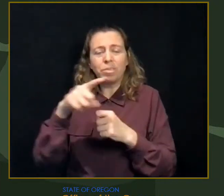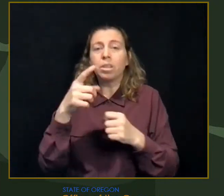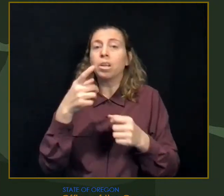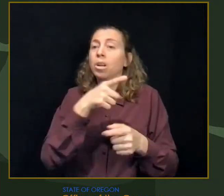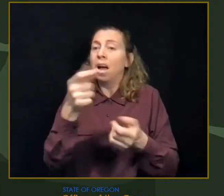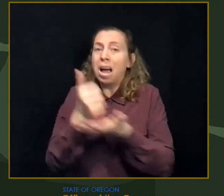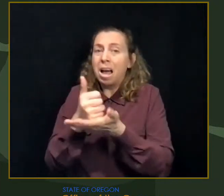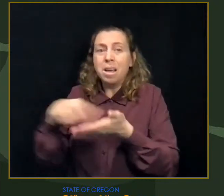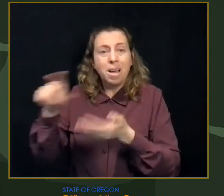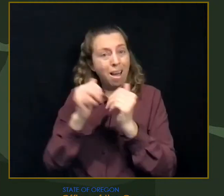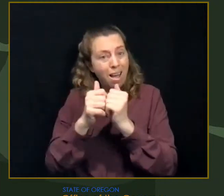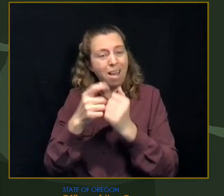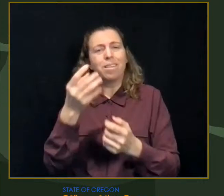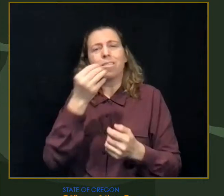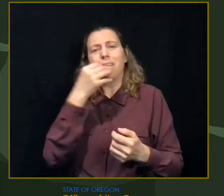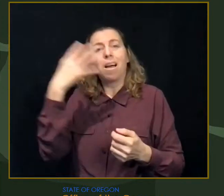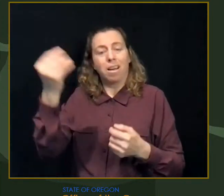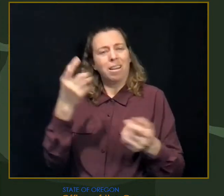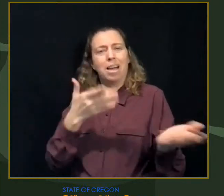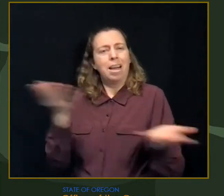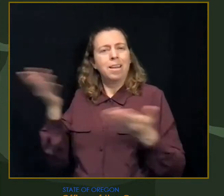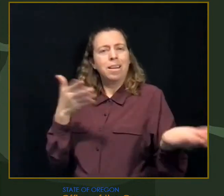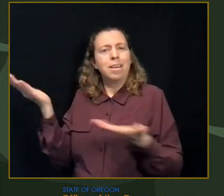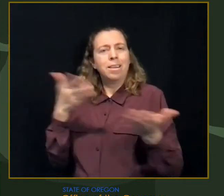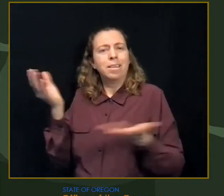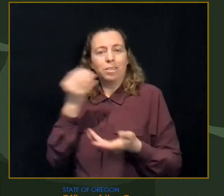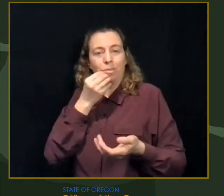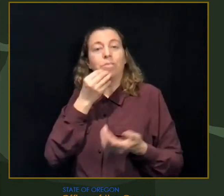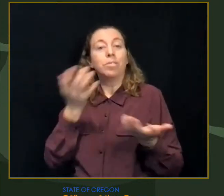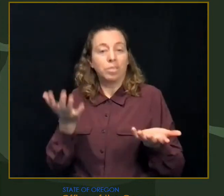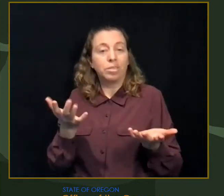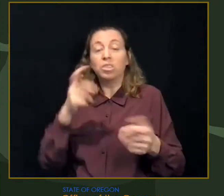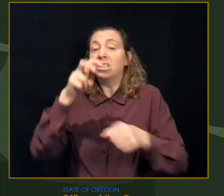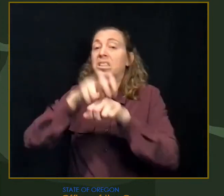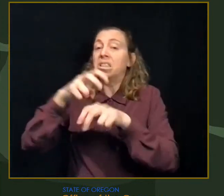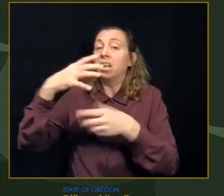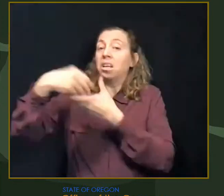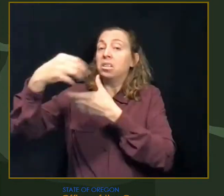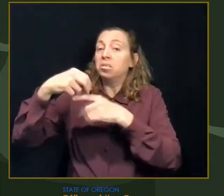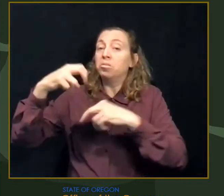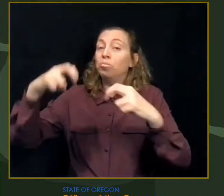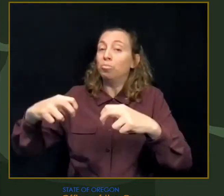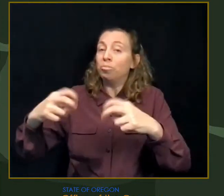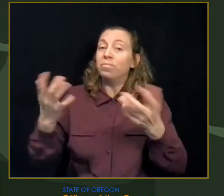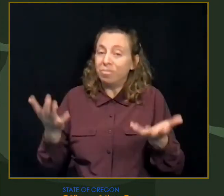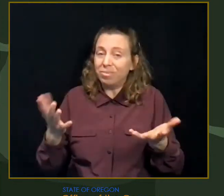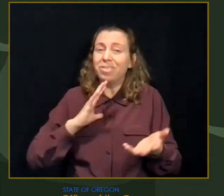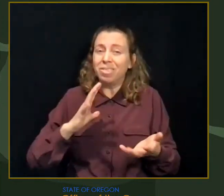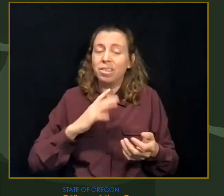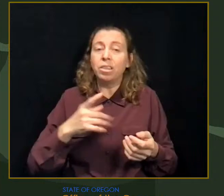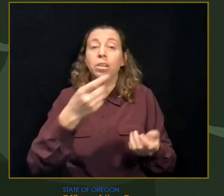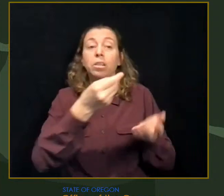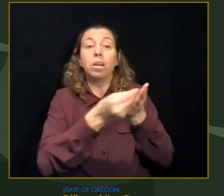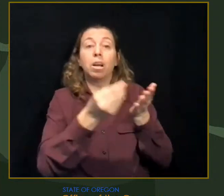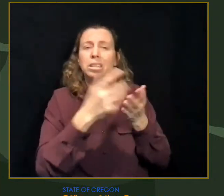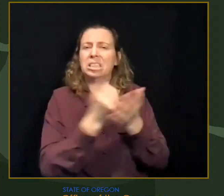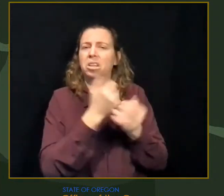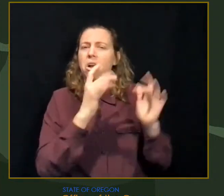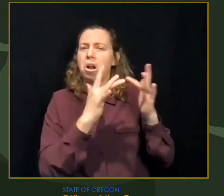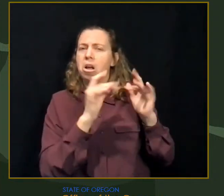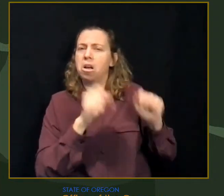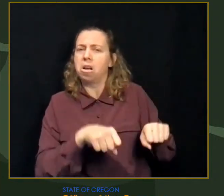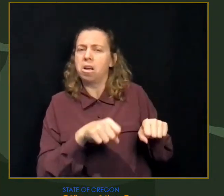option of eating outdoors, and of course, continue to shop and purchase items online. So I want